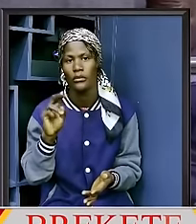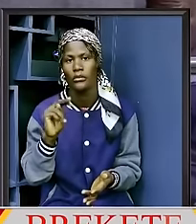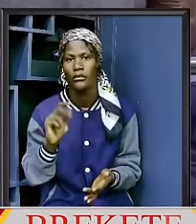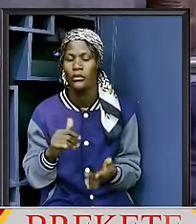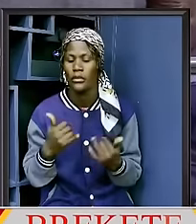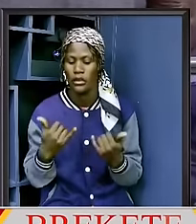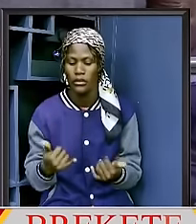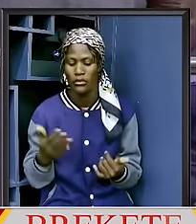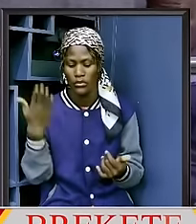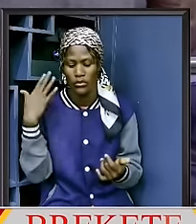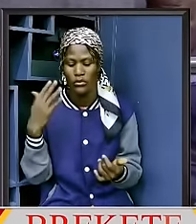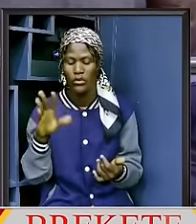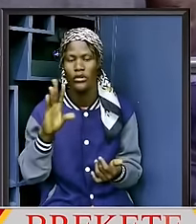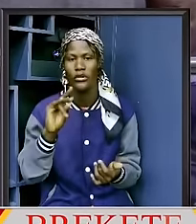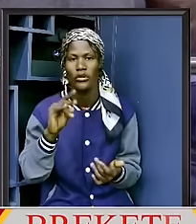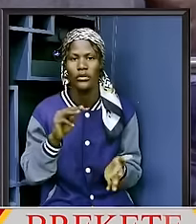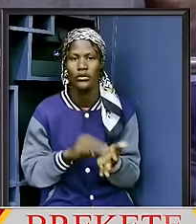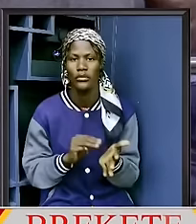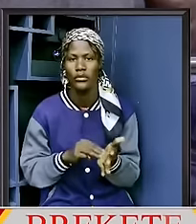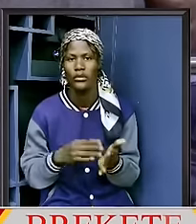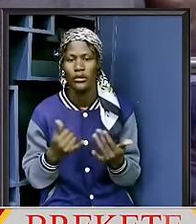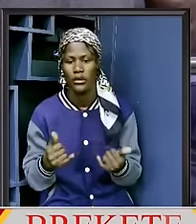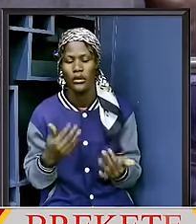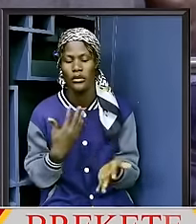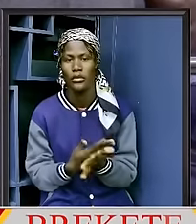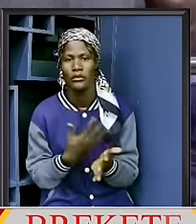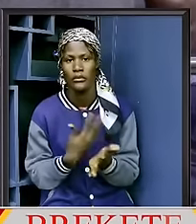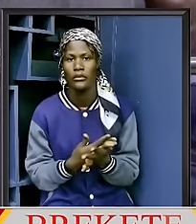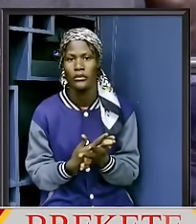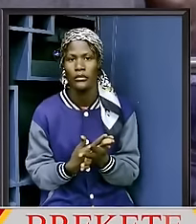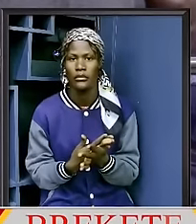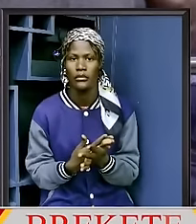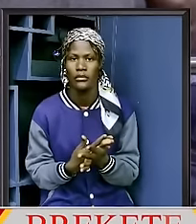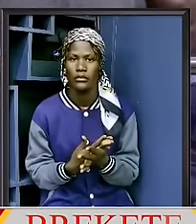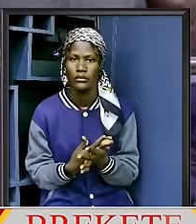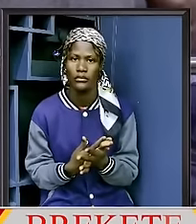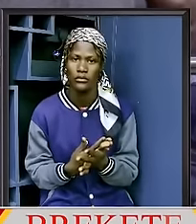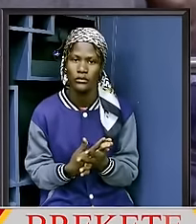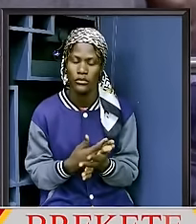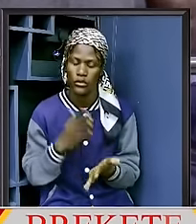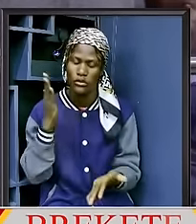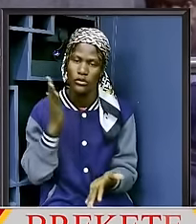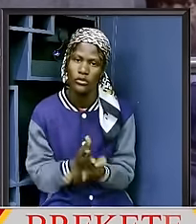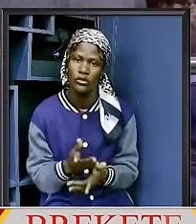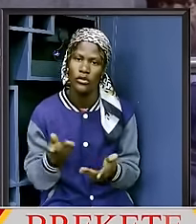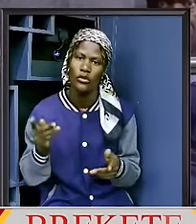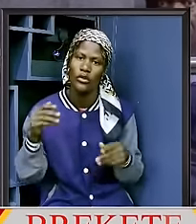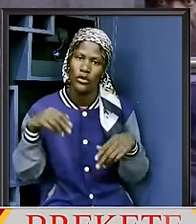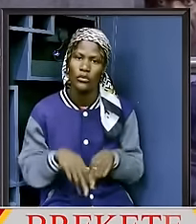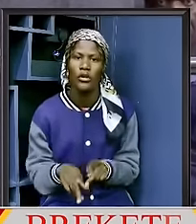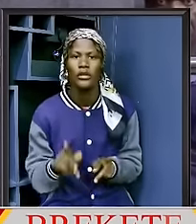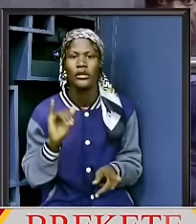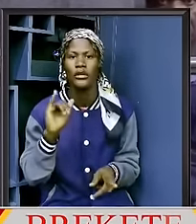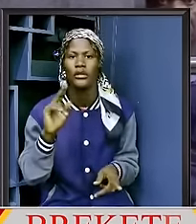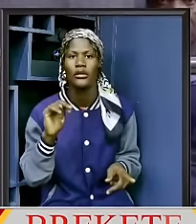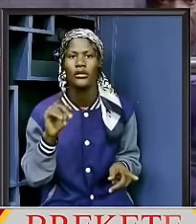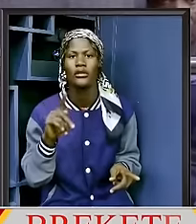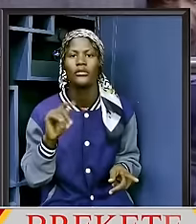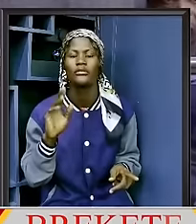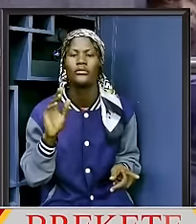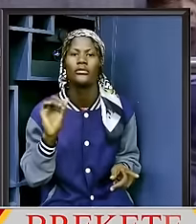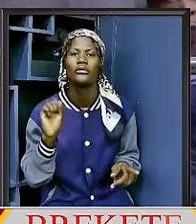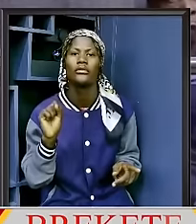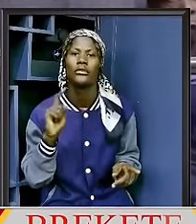Now, the money at Otako, they told them that they should stop putting interest on the money every month. That as they are